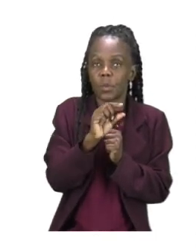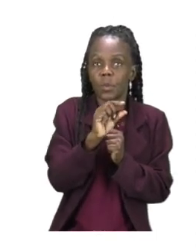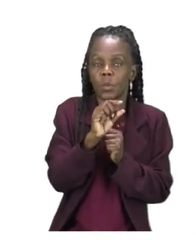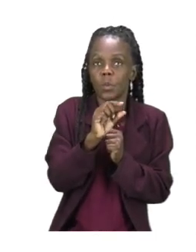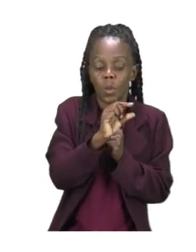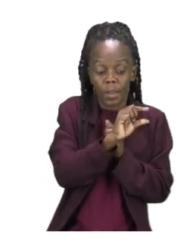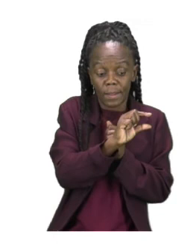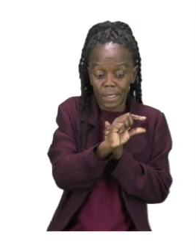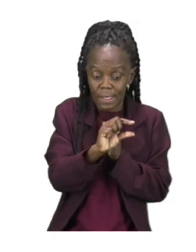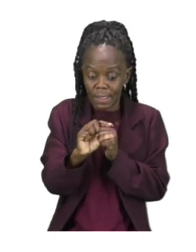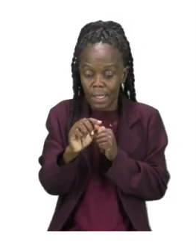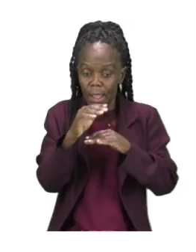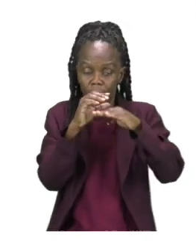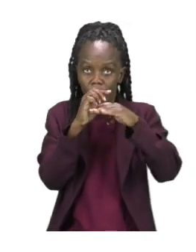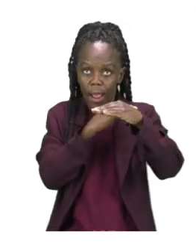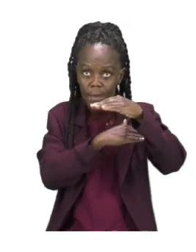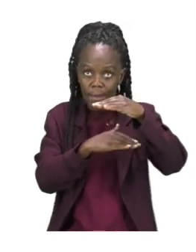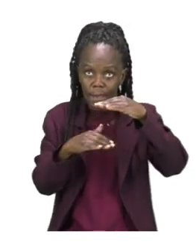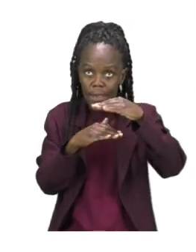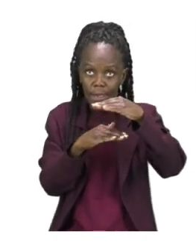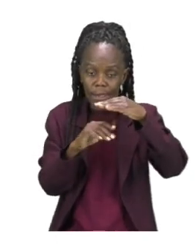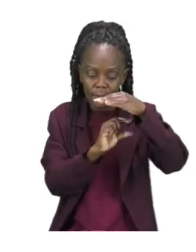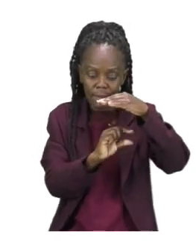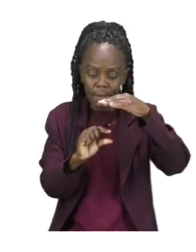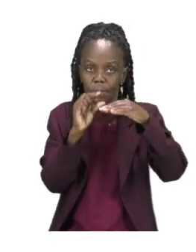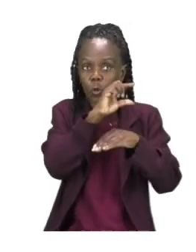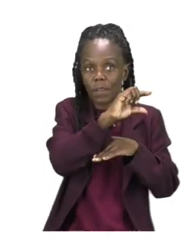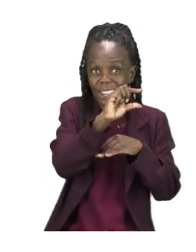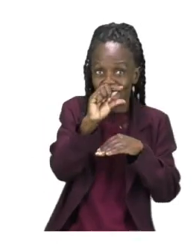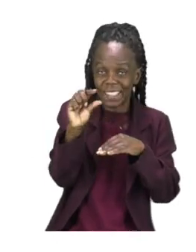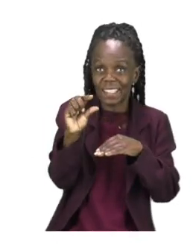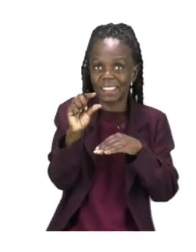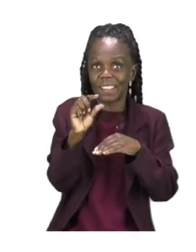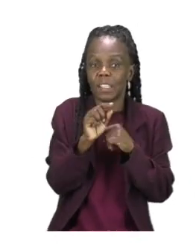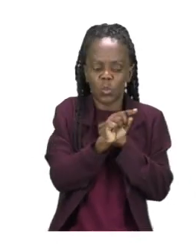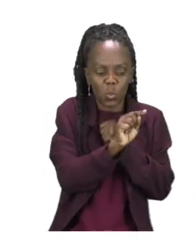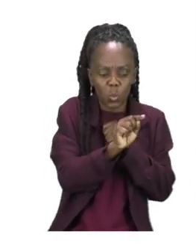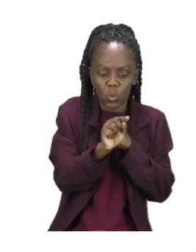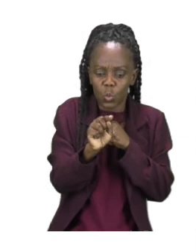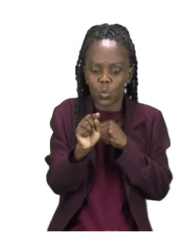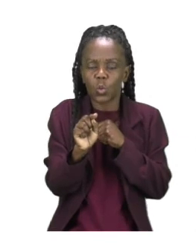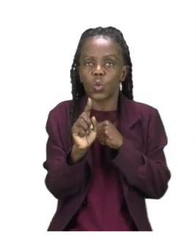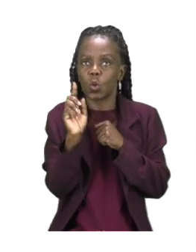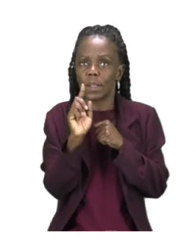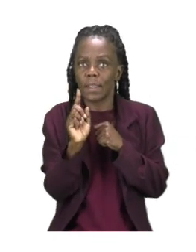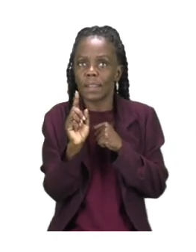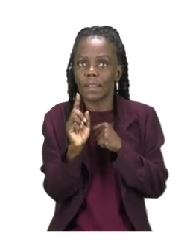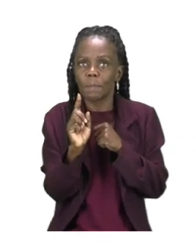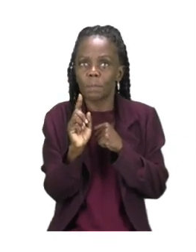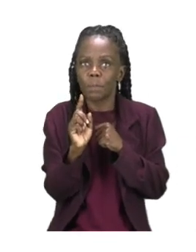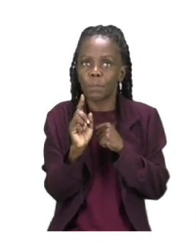put a word that shows that the friends belong to Lisa. Are we going to